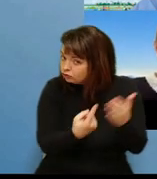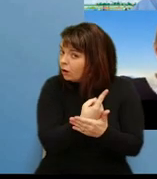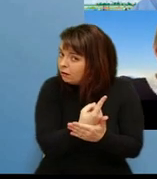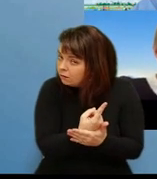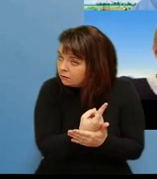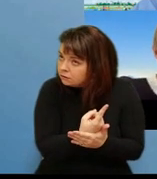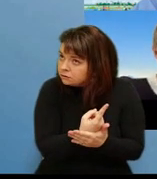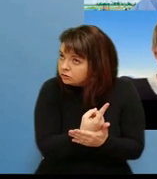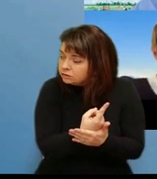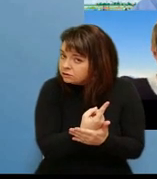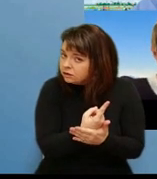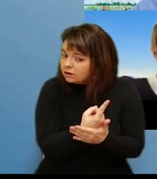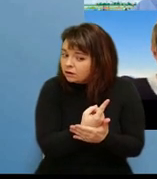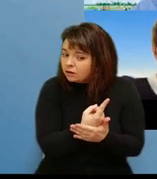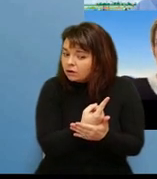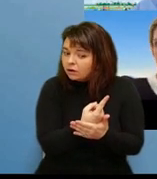any chance of getting any